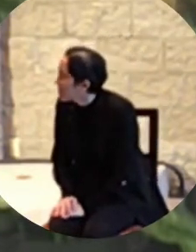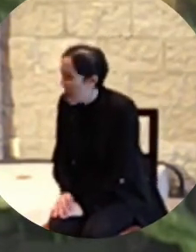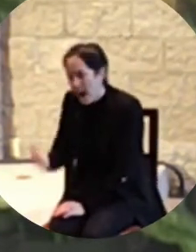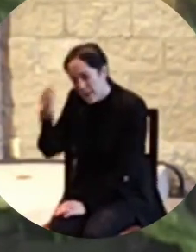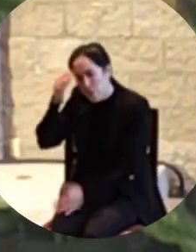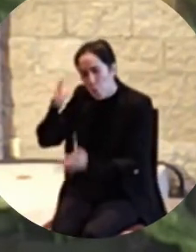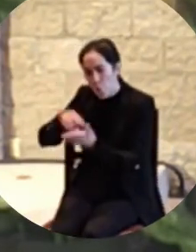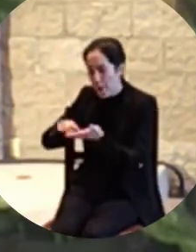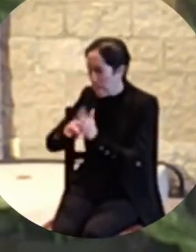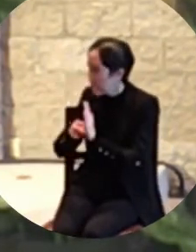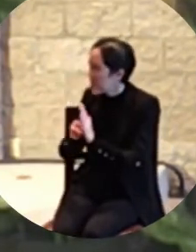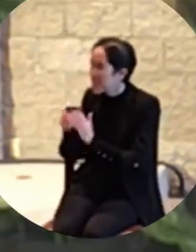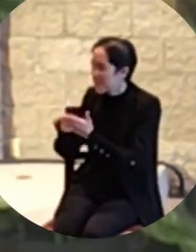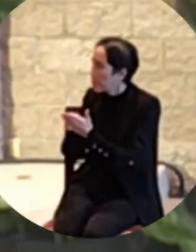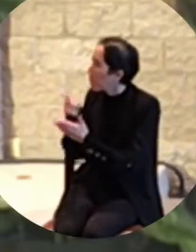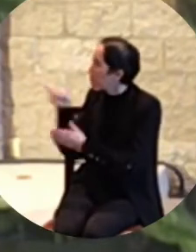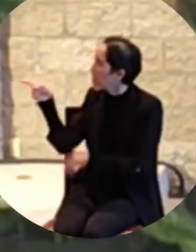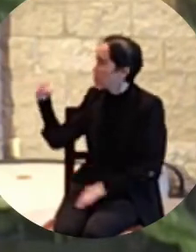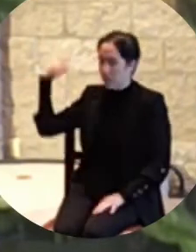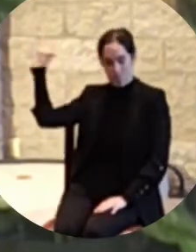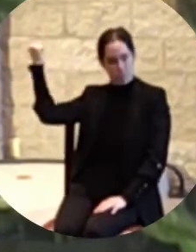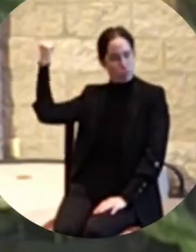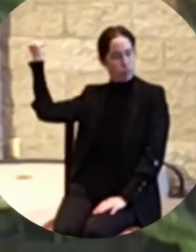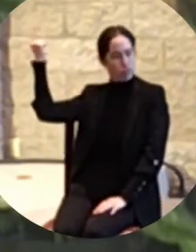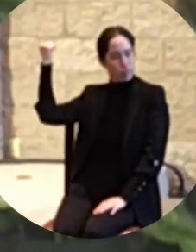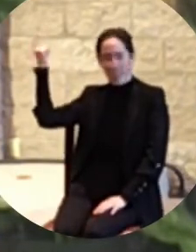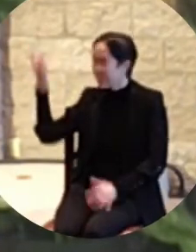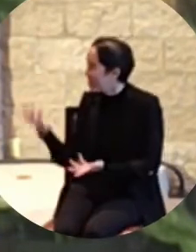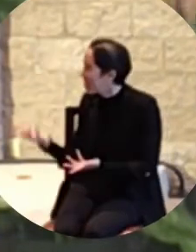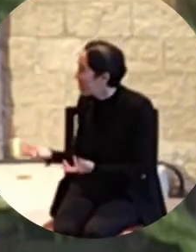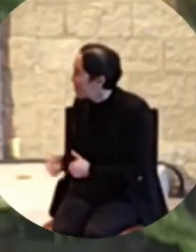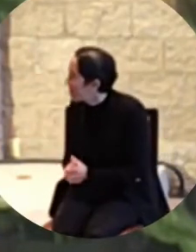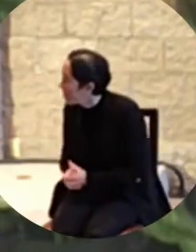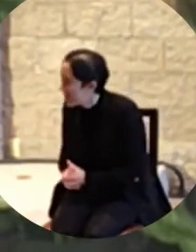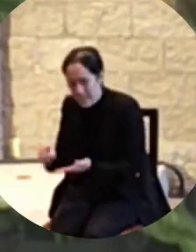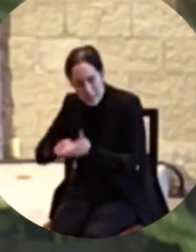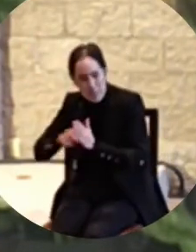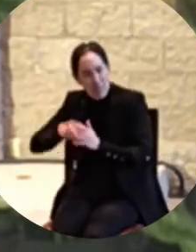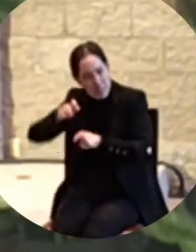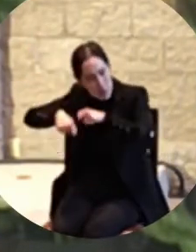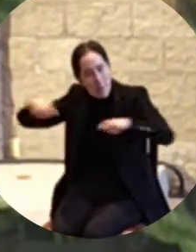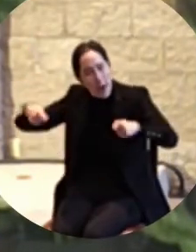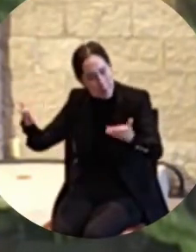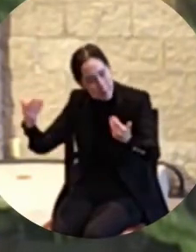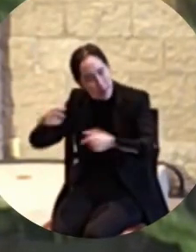back row and I go, when we were in person, I would hear, time to wrap it up here, wrap it up.